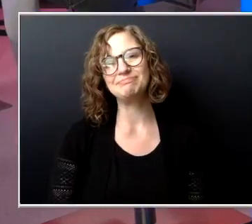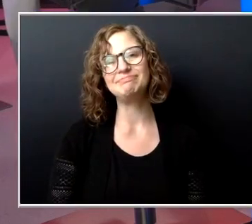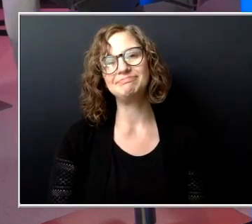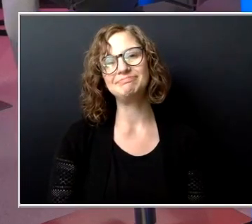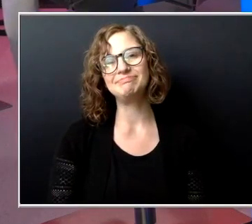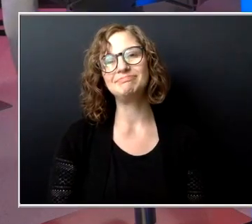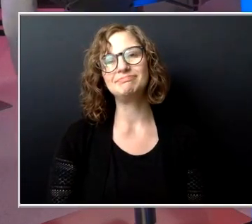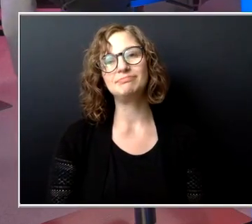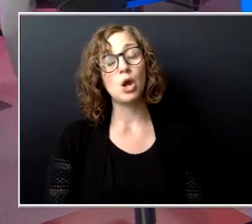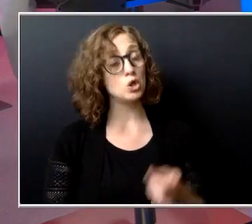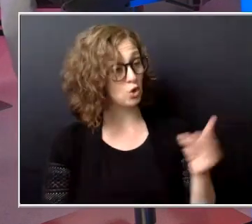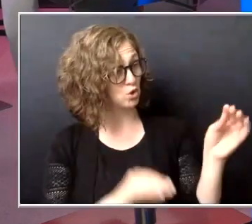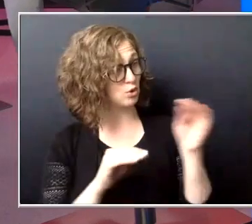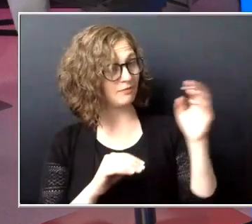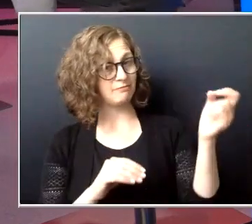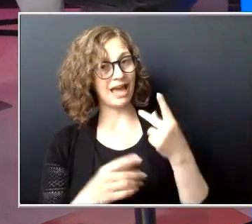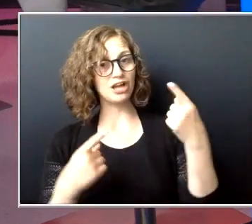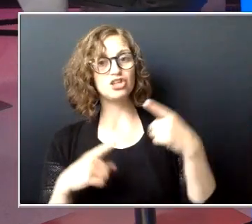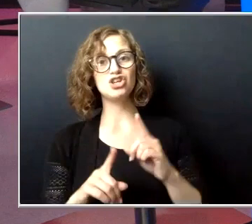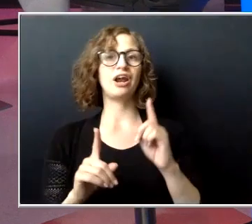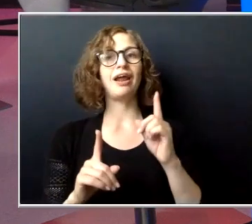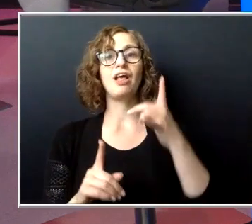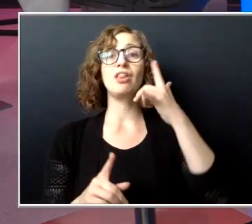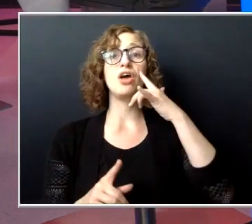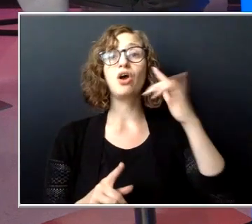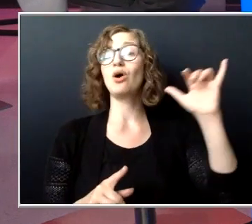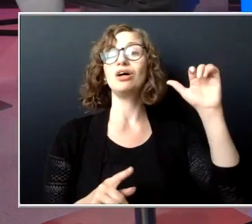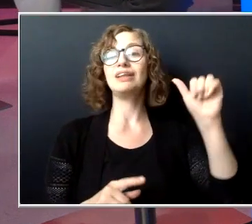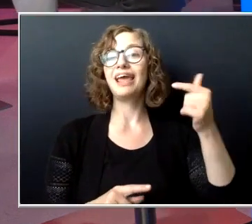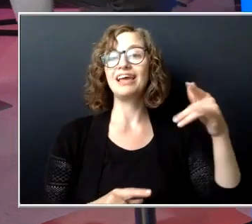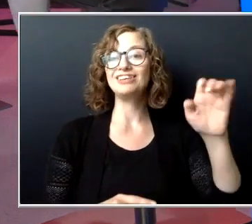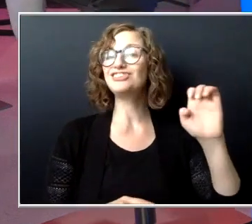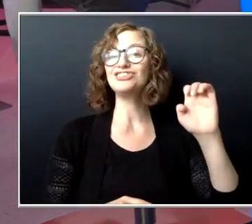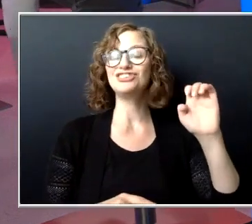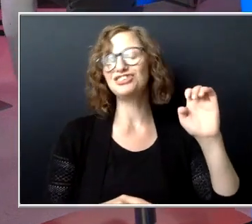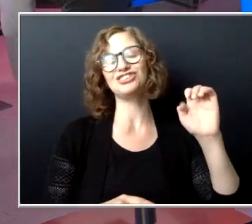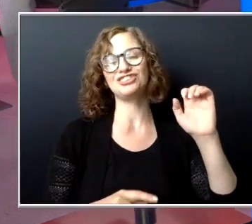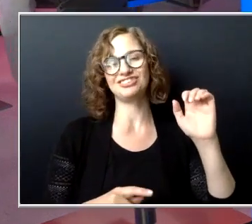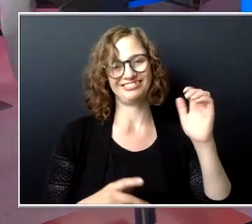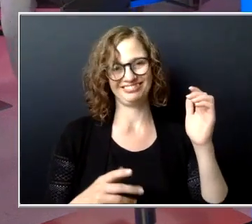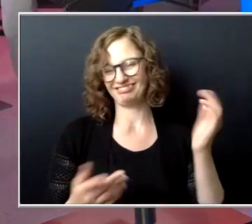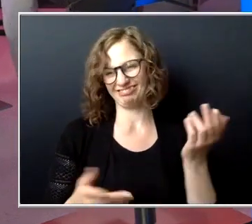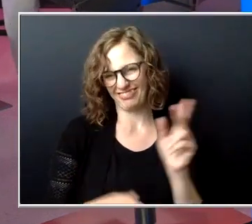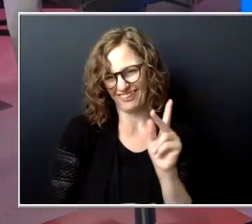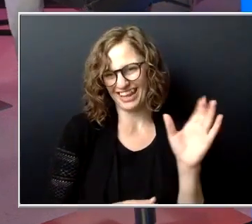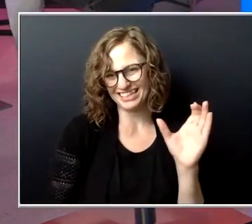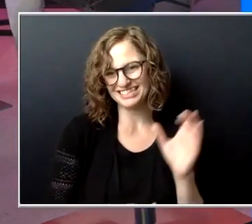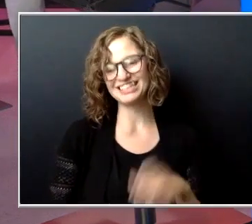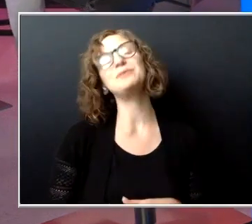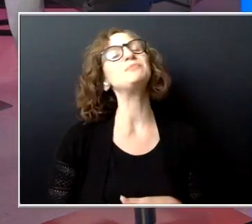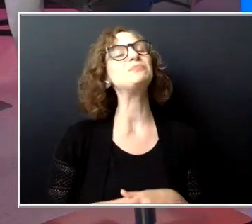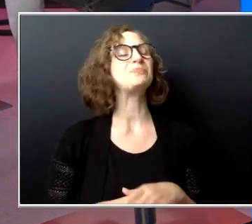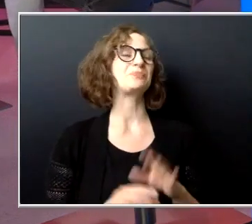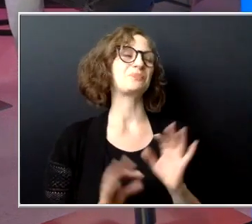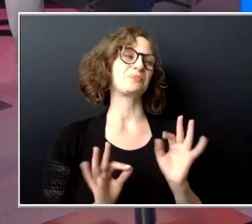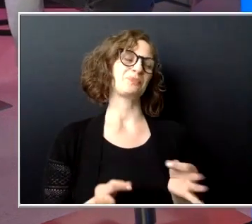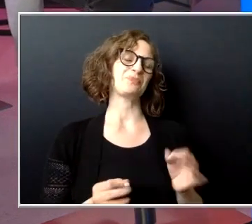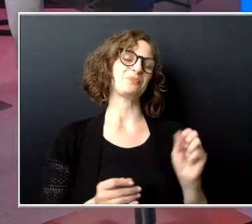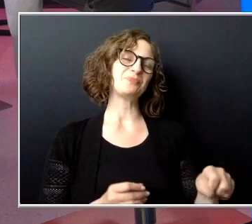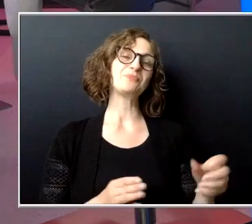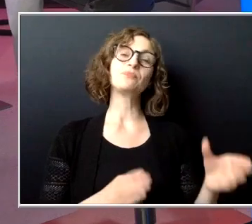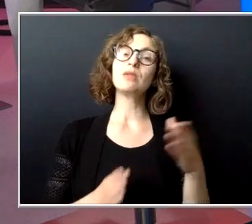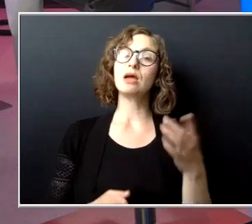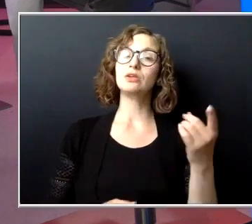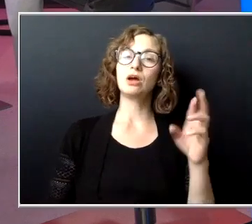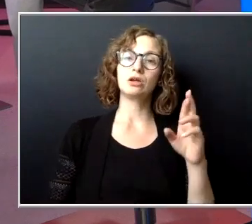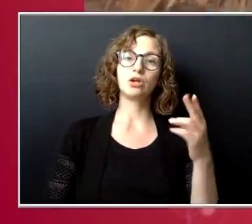back during the golden age. This is the golden age of living in Kansas City. Absolutely. Now, Dr. Who's Thompson, we need to ask you about one